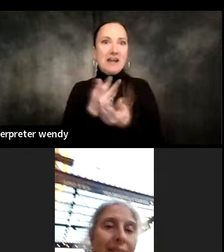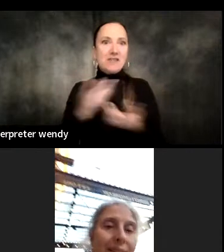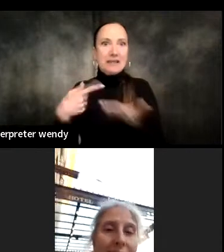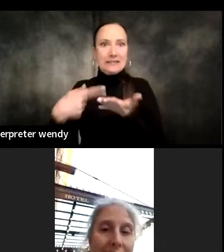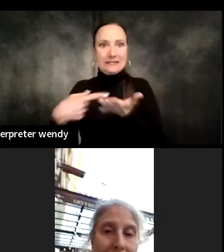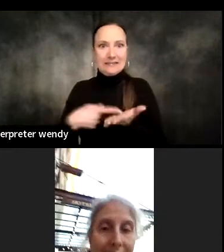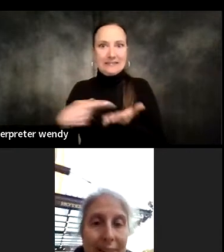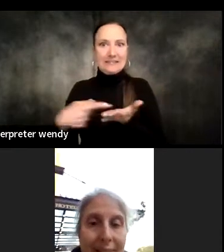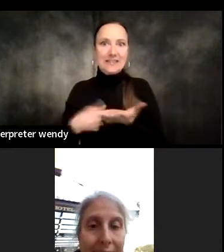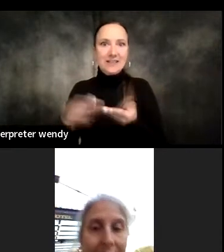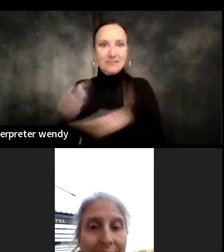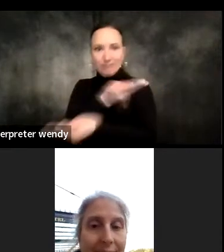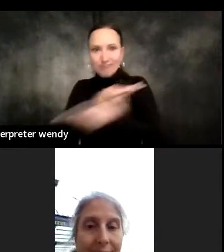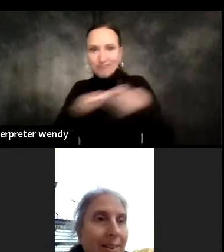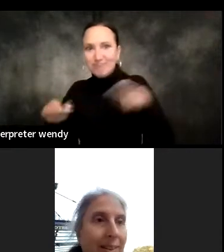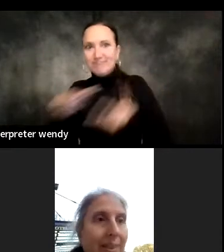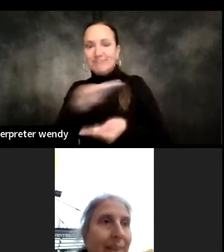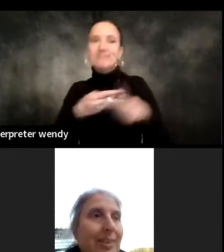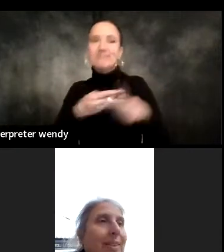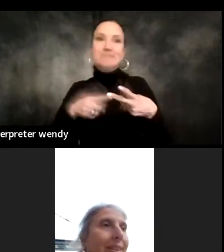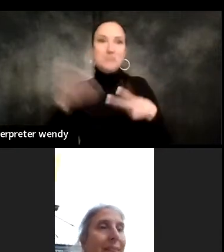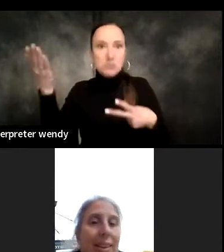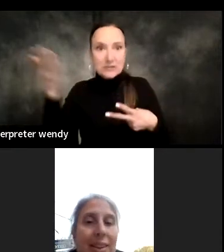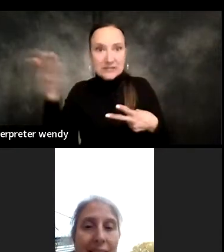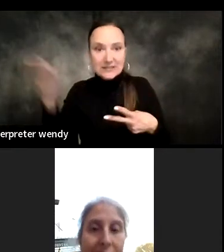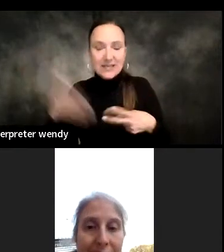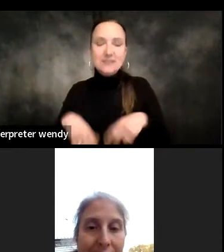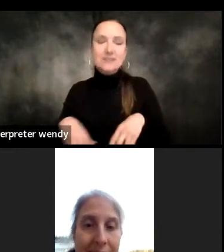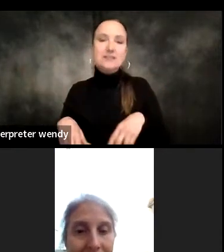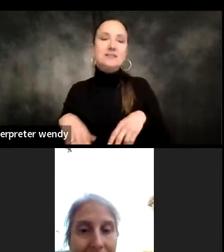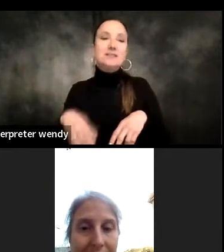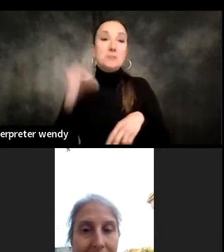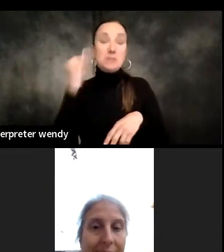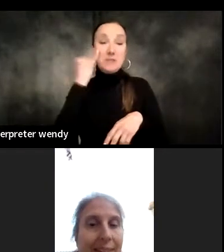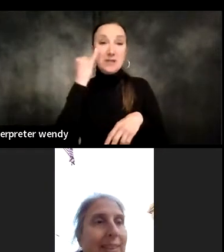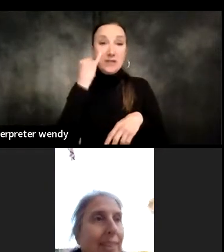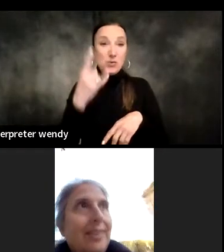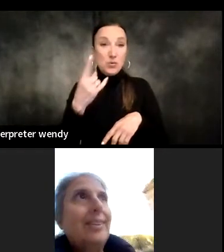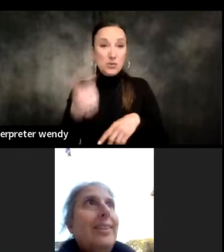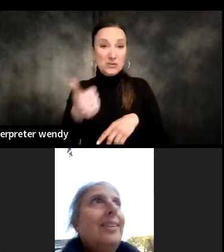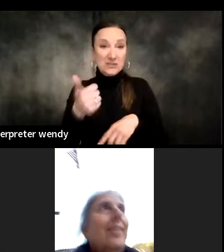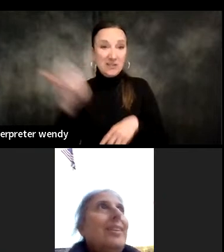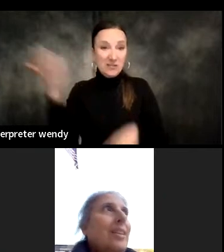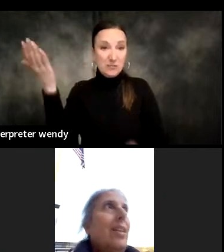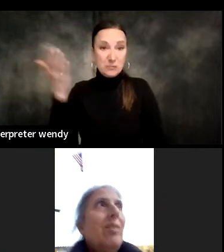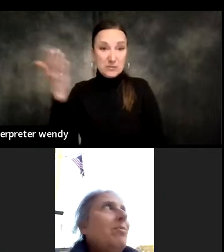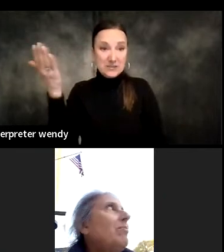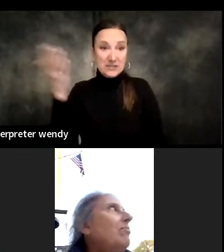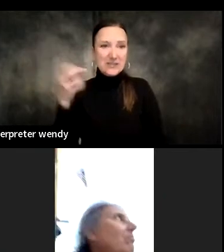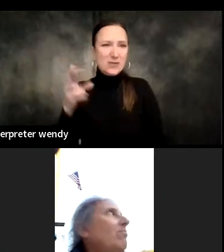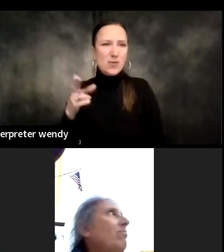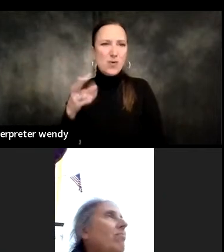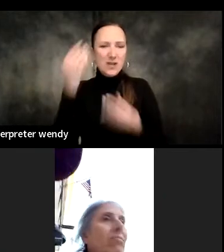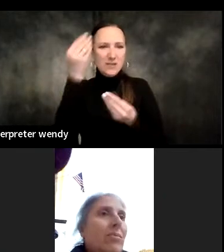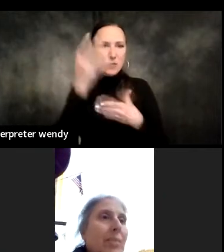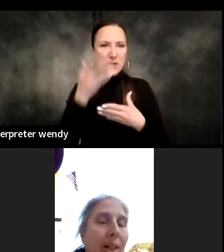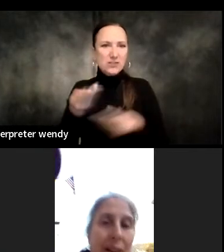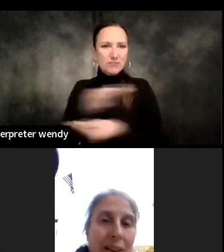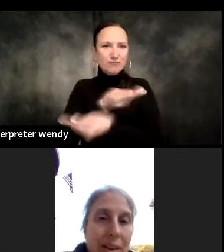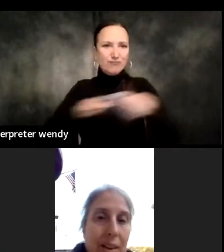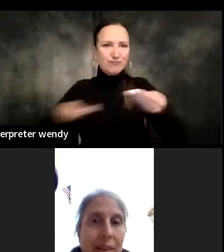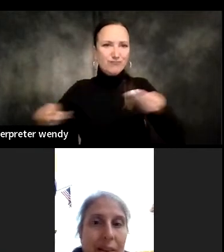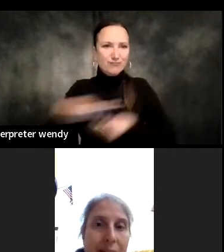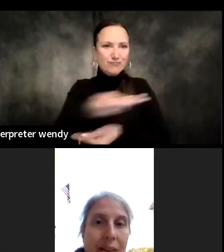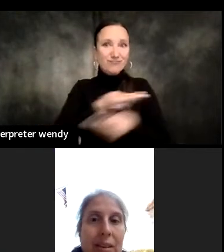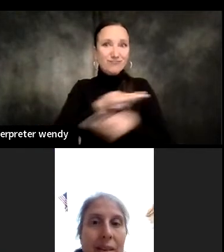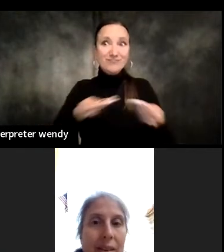needs to share information and present. Again, if you are presenting tonight or sharing information to the public, and if